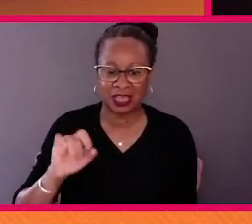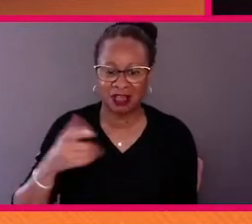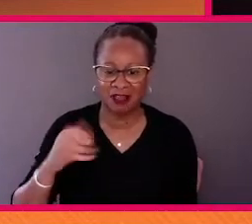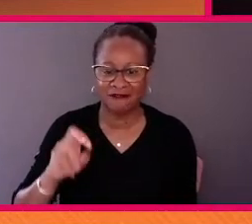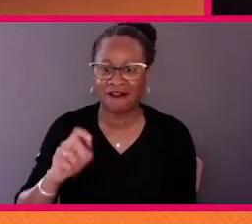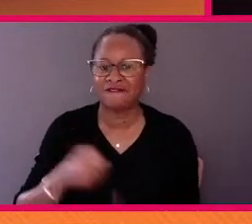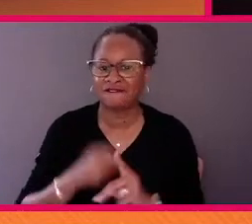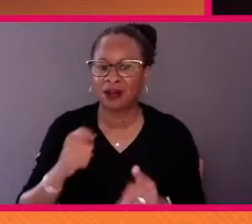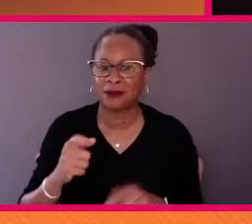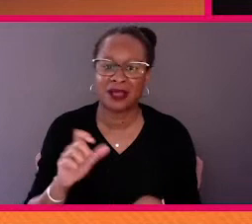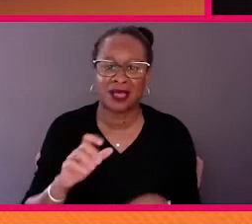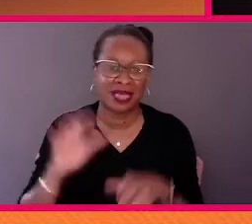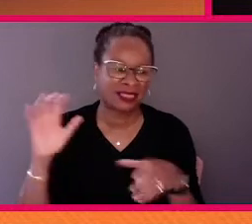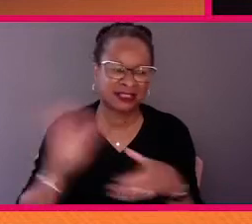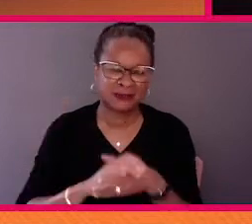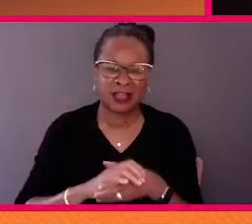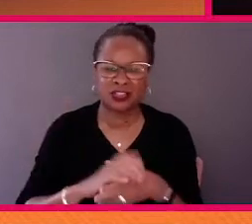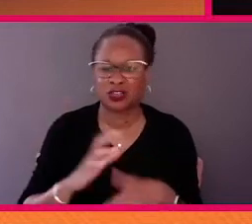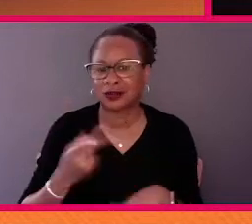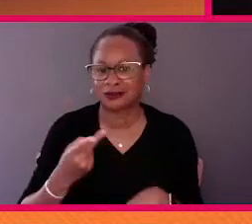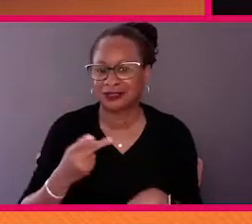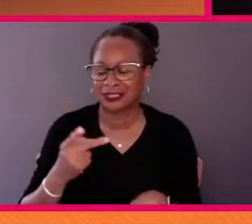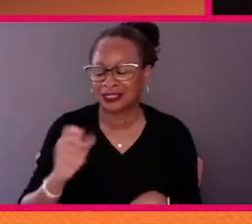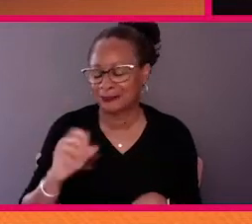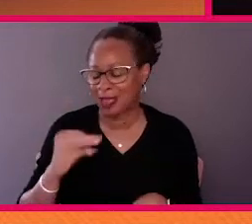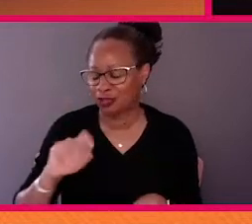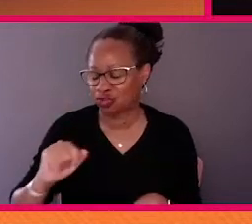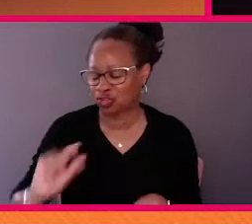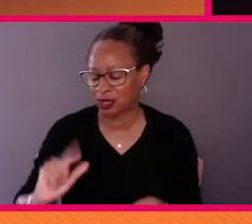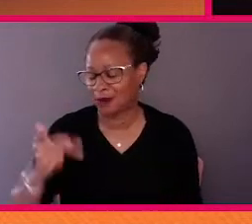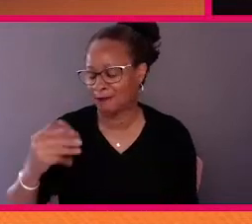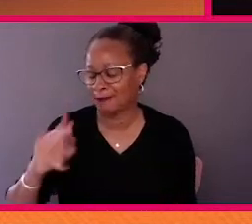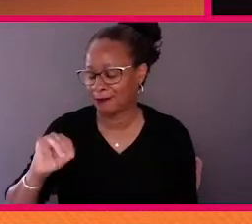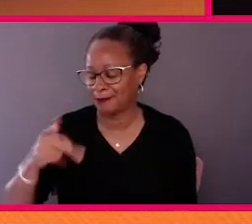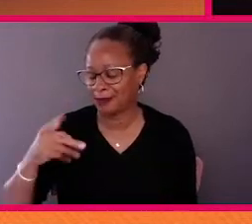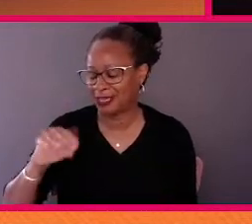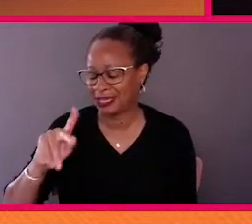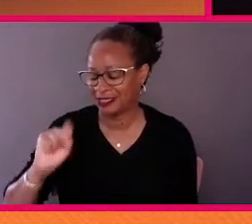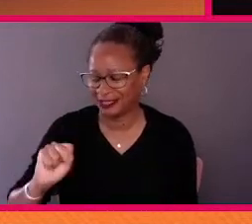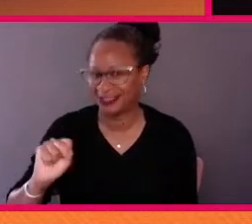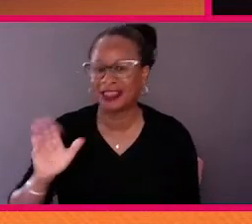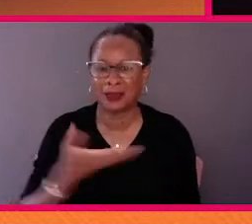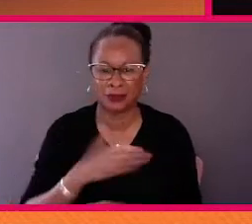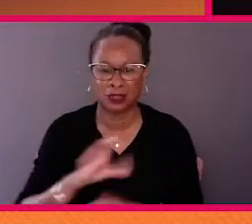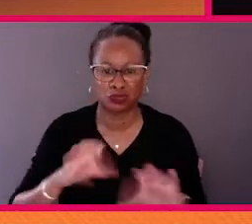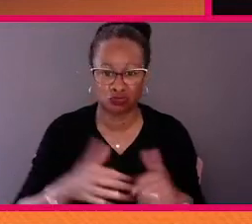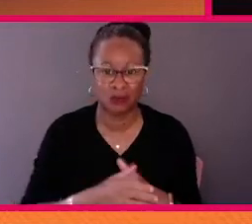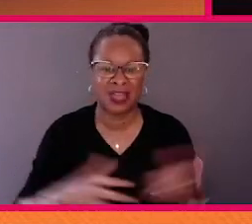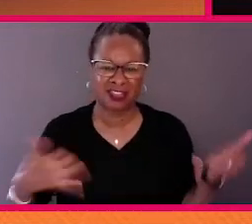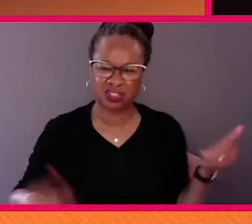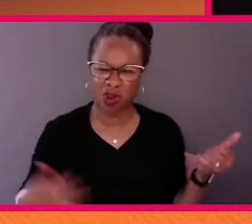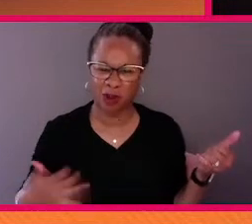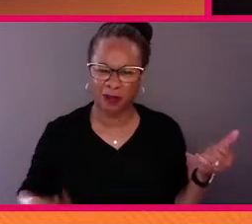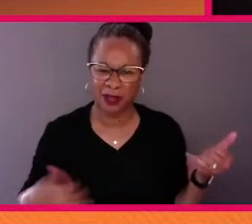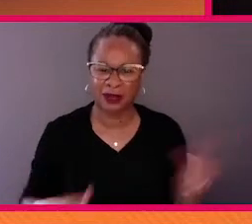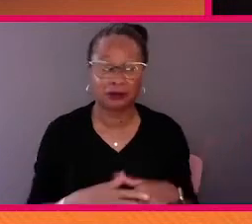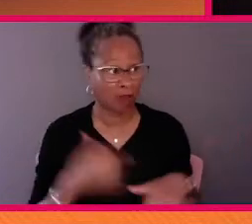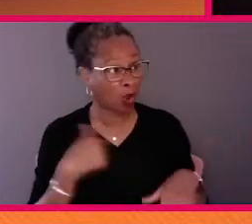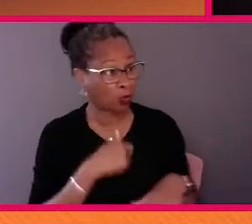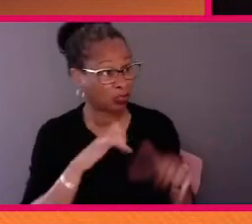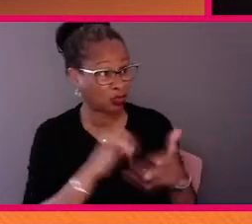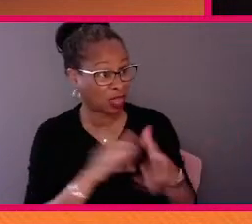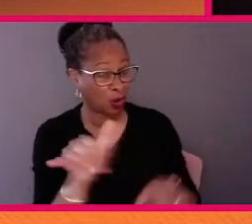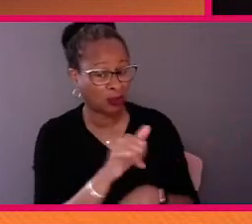was the guitar player. And I remember that being someone from a young age being like, oh, we can do this also. Not quite